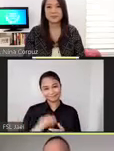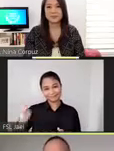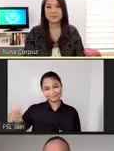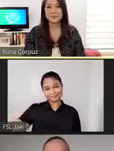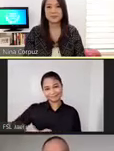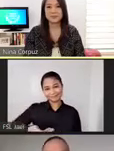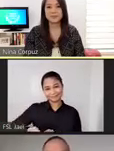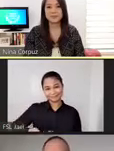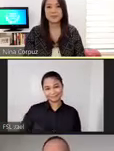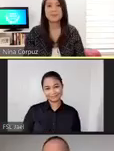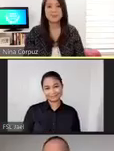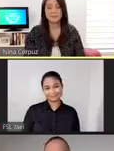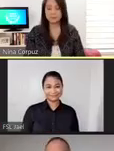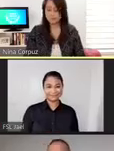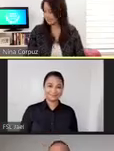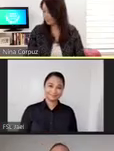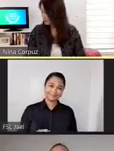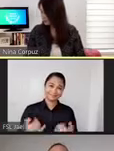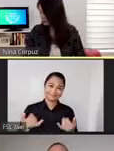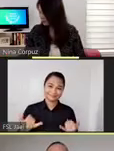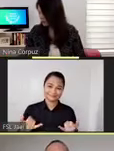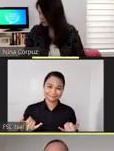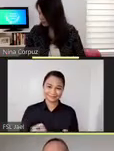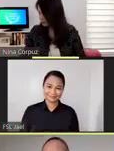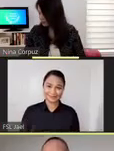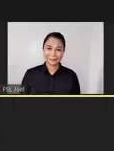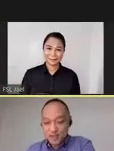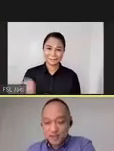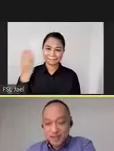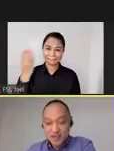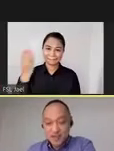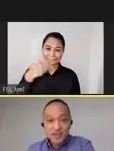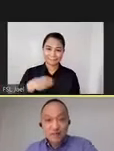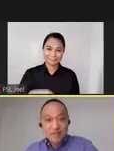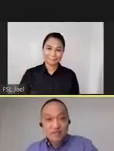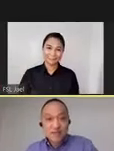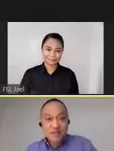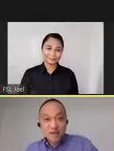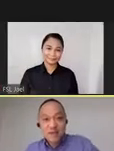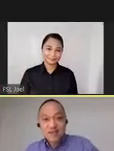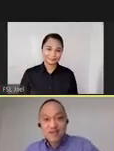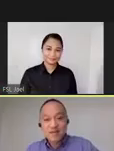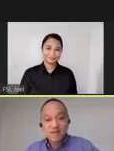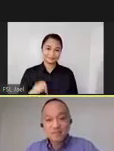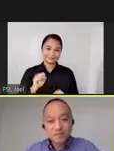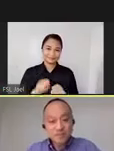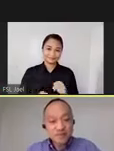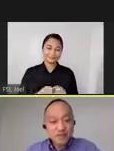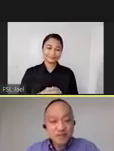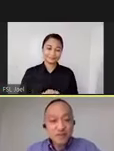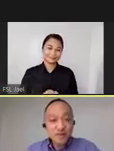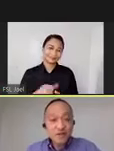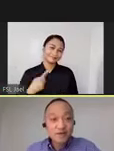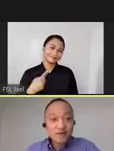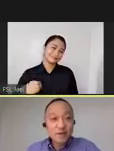must face together. Well, for about 20 years now, I have been involved in